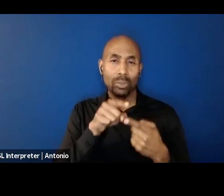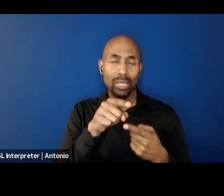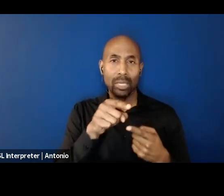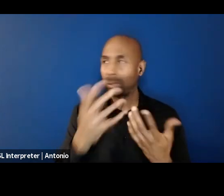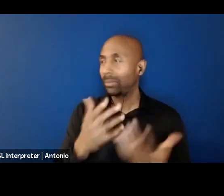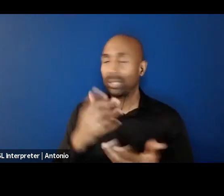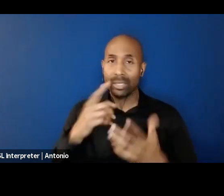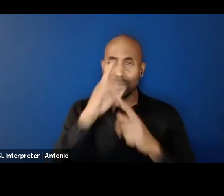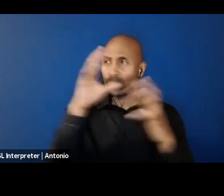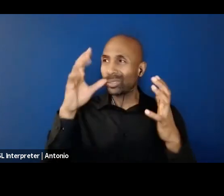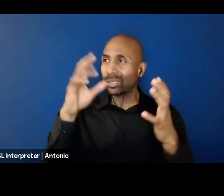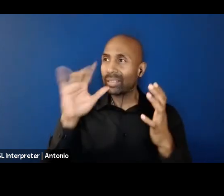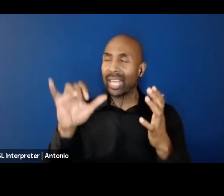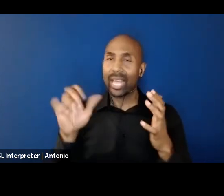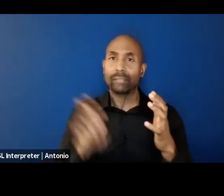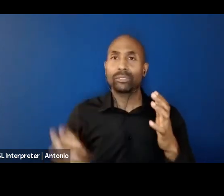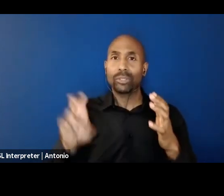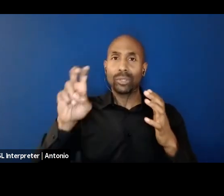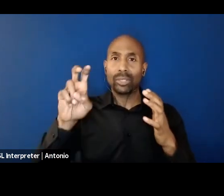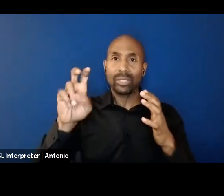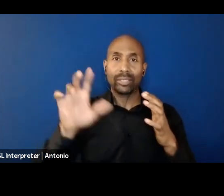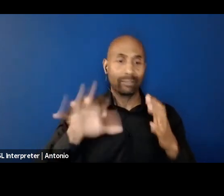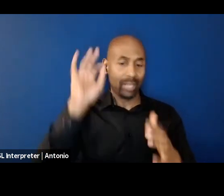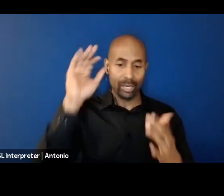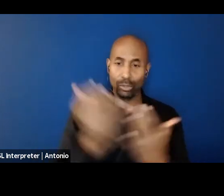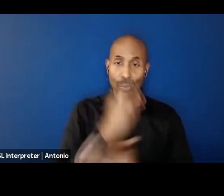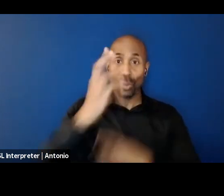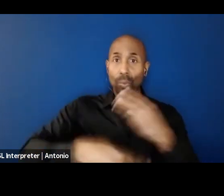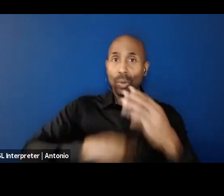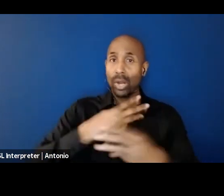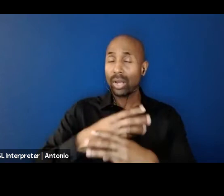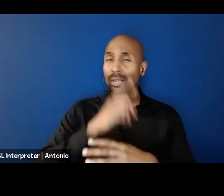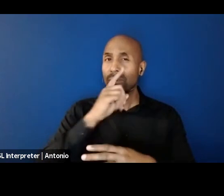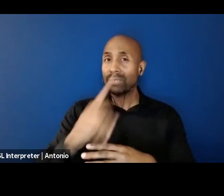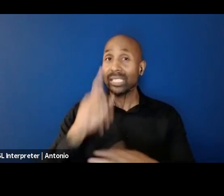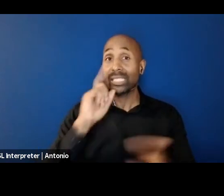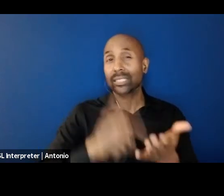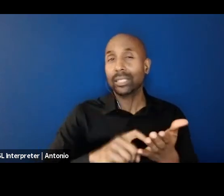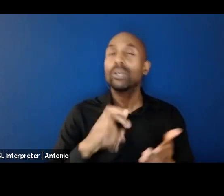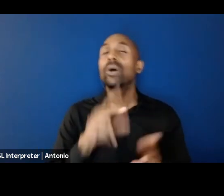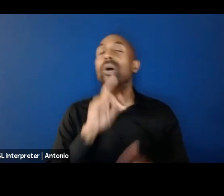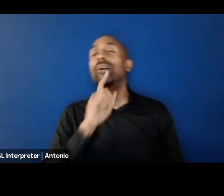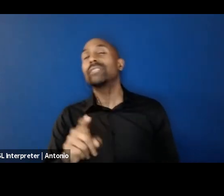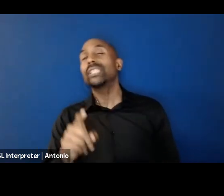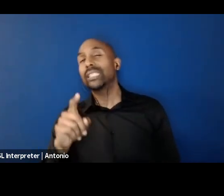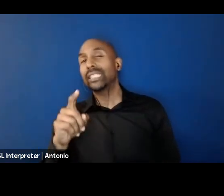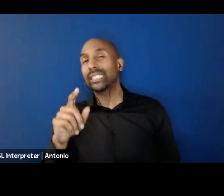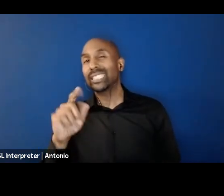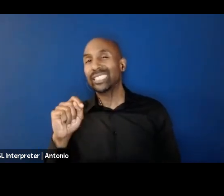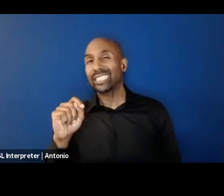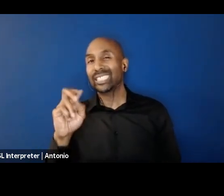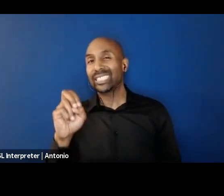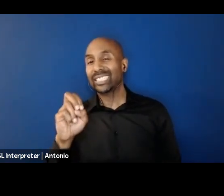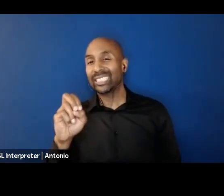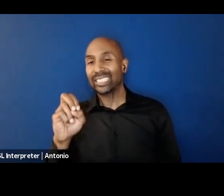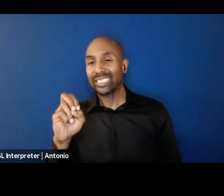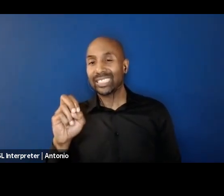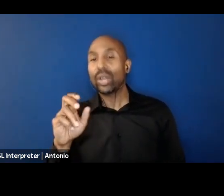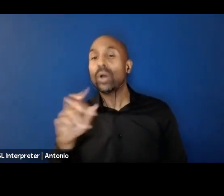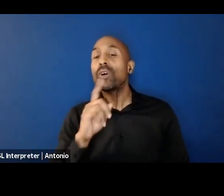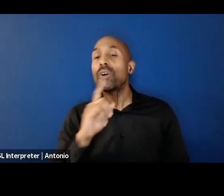mean? Discovery or a return to terrors he had sailed from, known